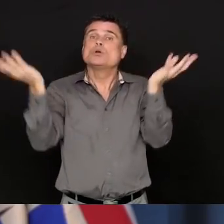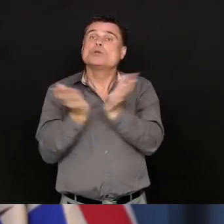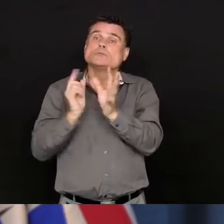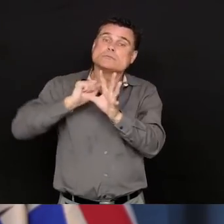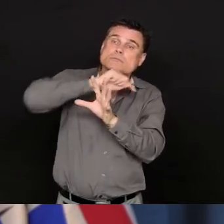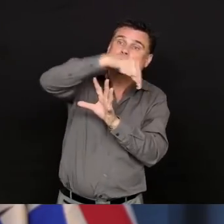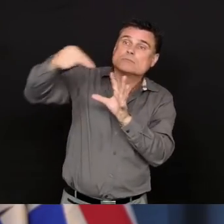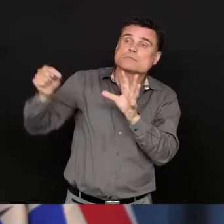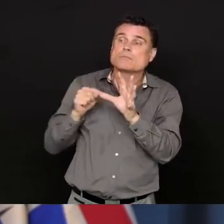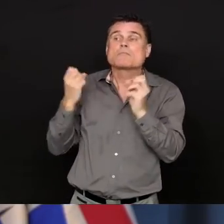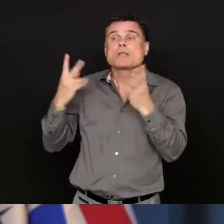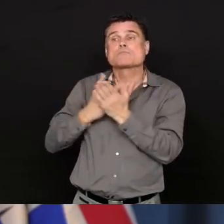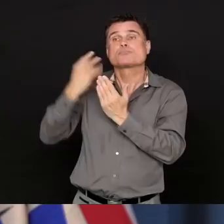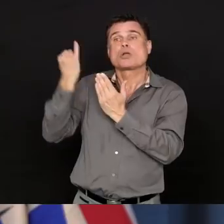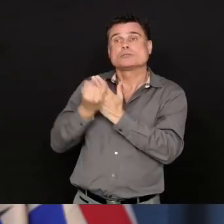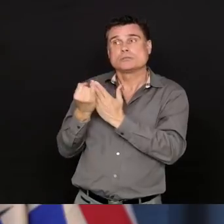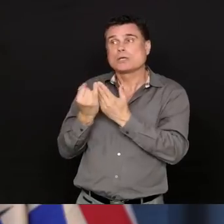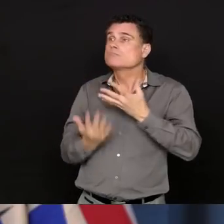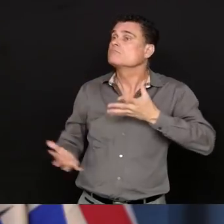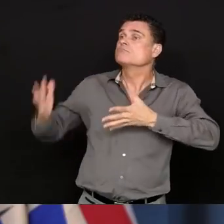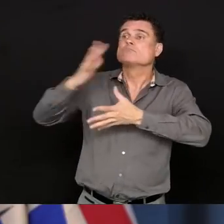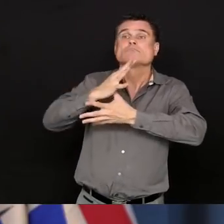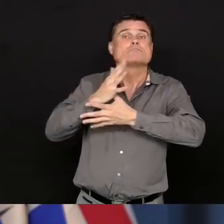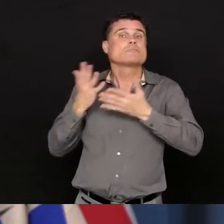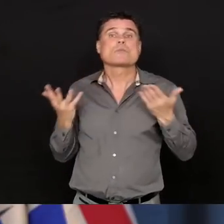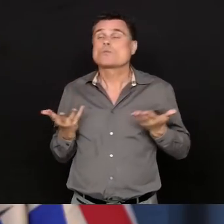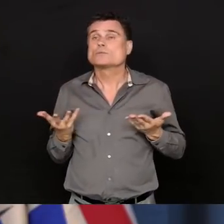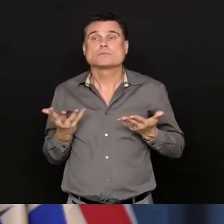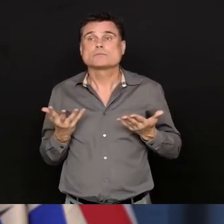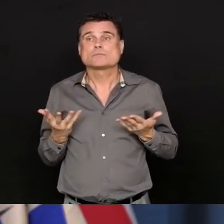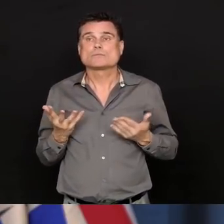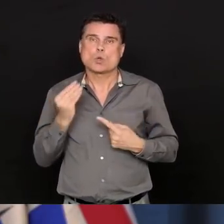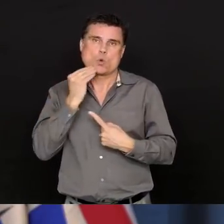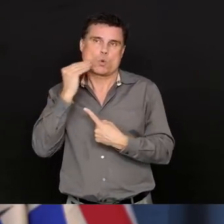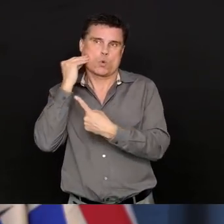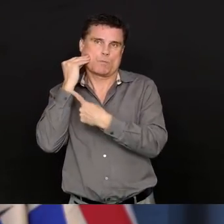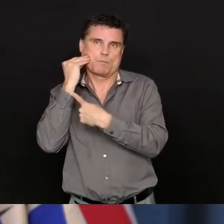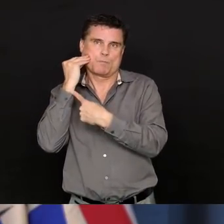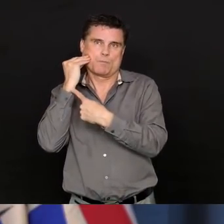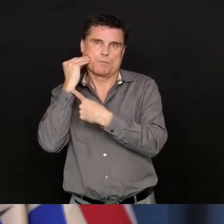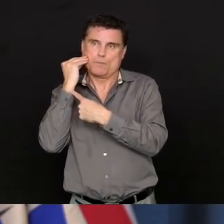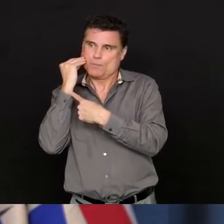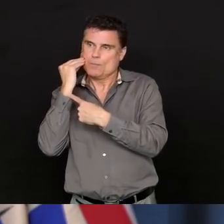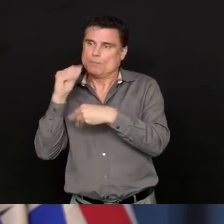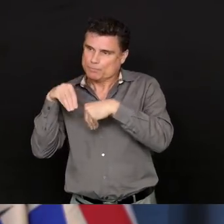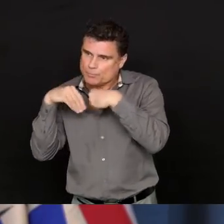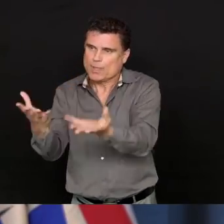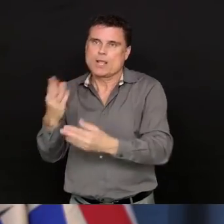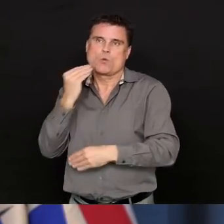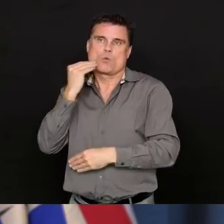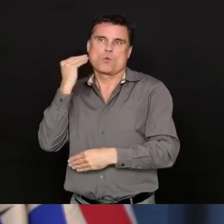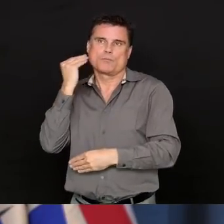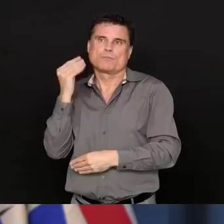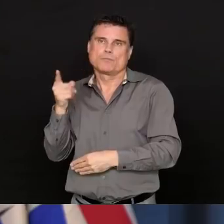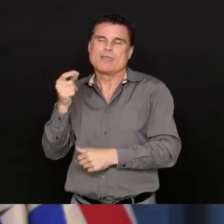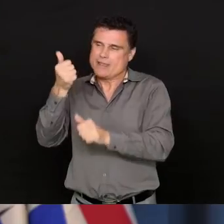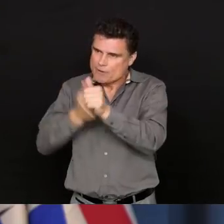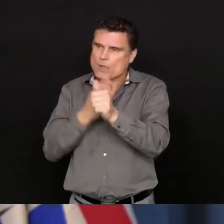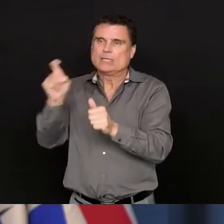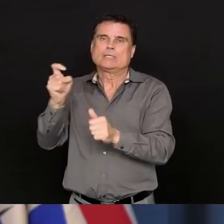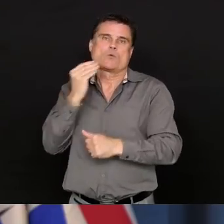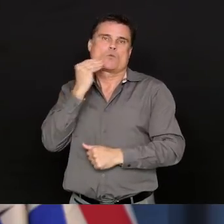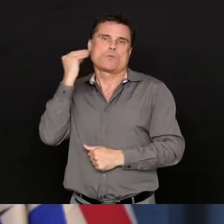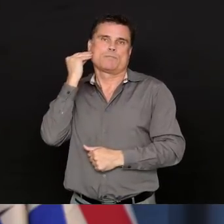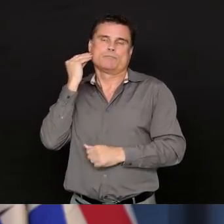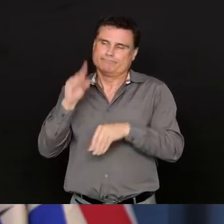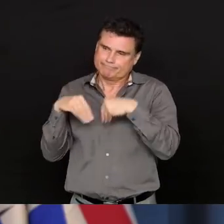is reflective not only of this crisis, but of the crises that we have been dealing with for the last few years, which is the